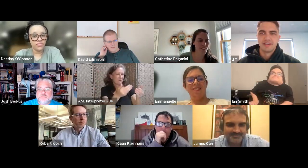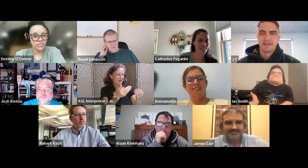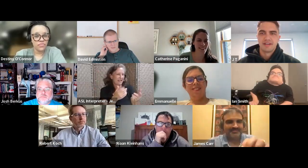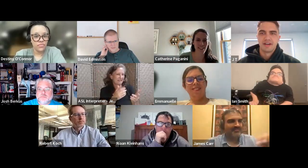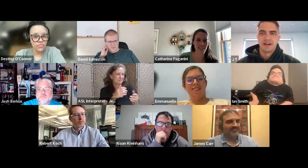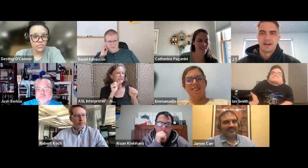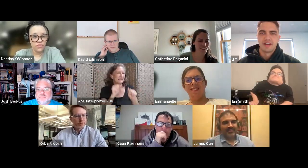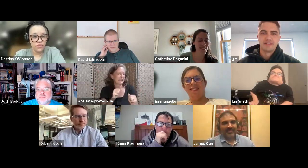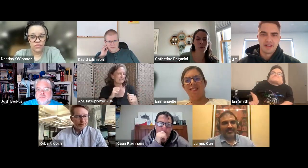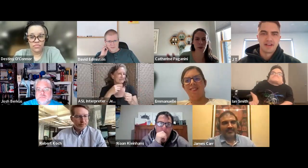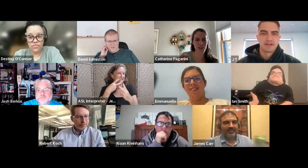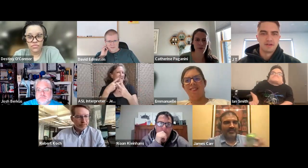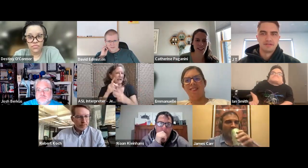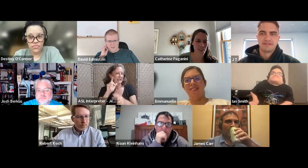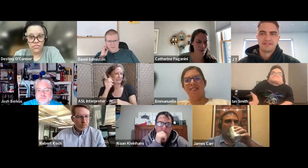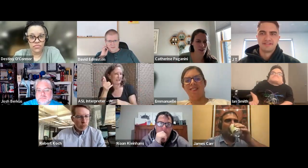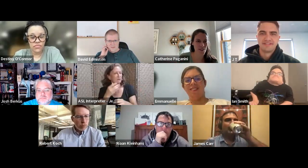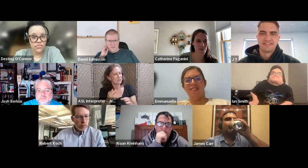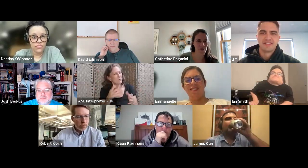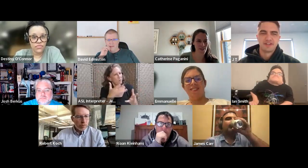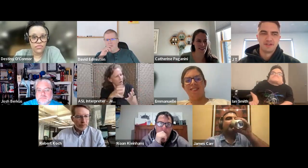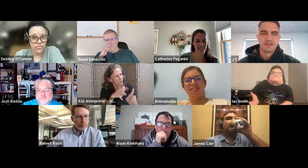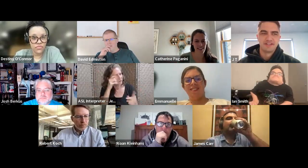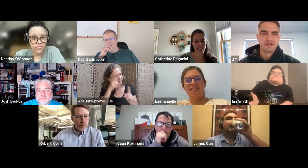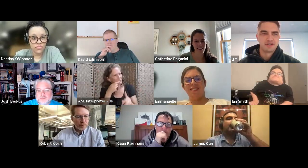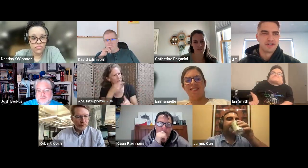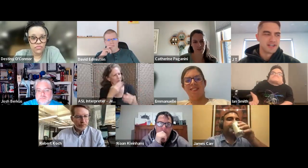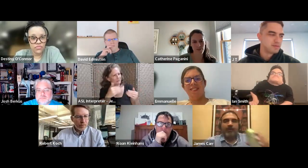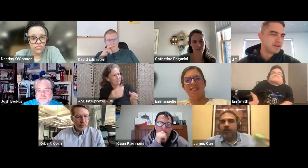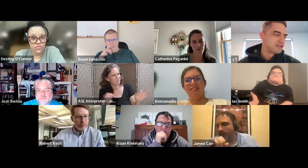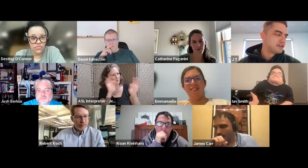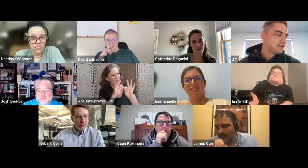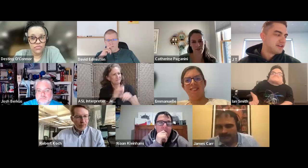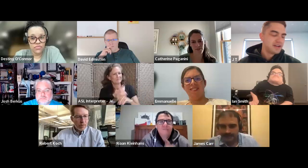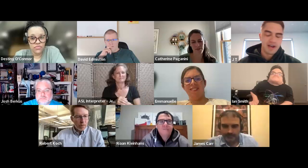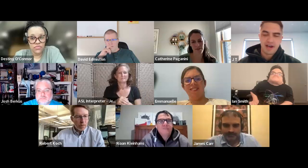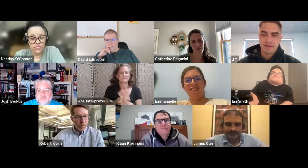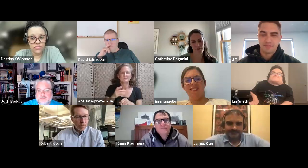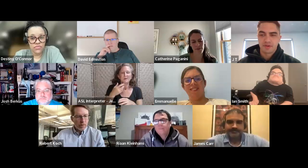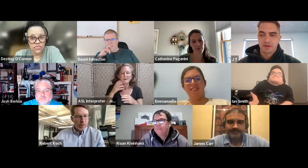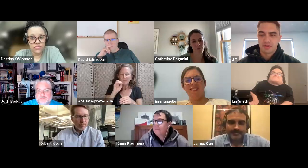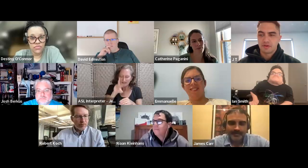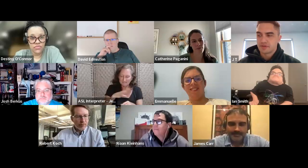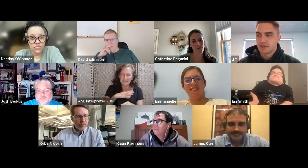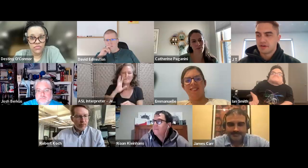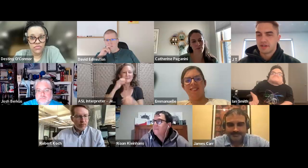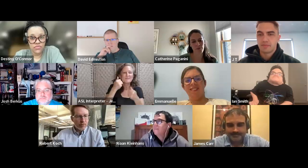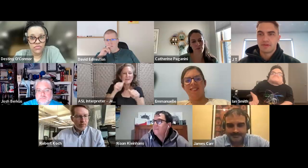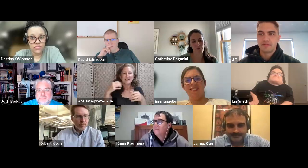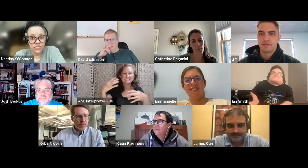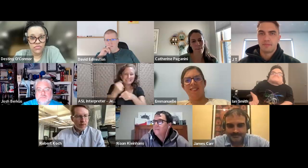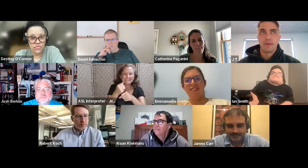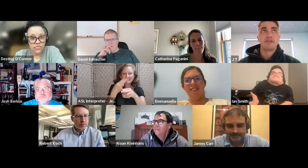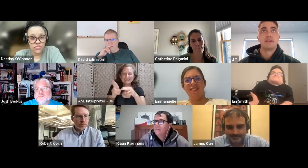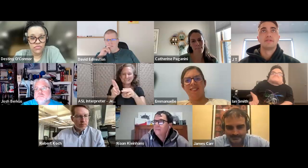Slack later on. It's important. Okay. We want to learn from you, so. Well, good. I'll try to keep it brief though. Cool. So a little